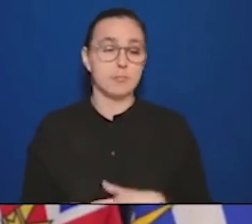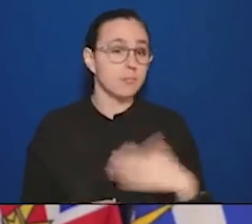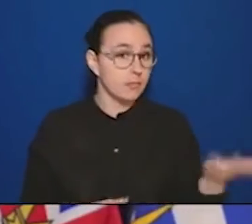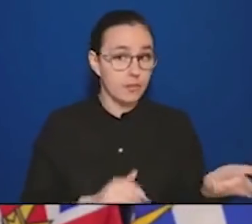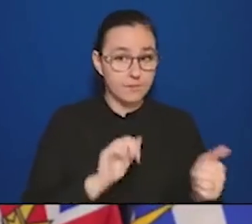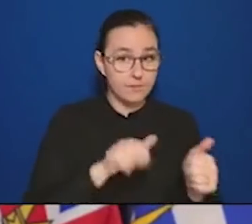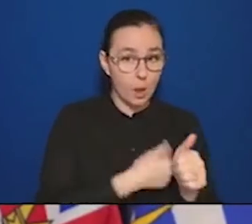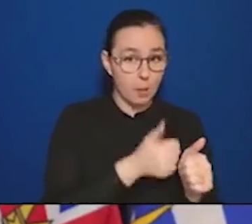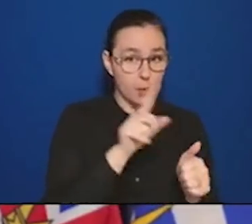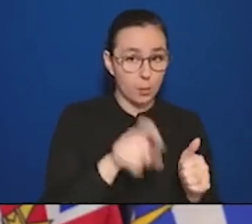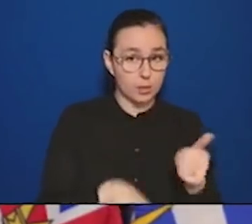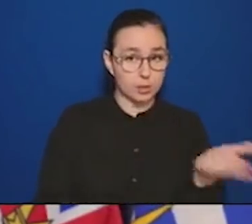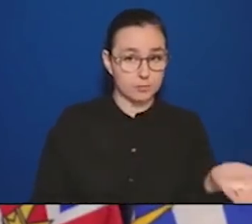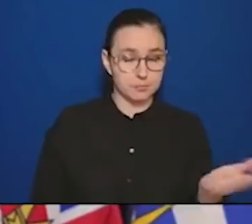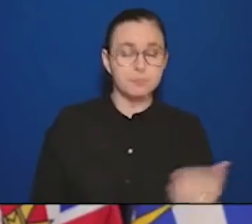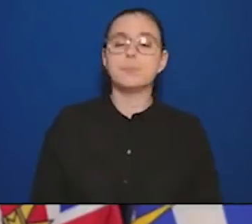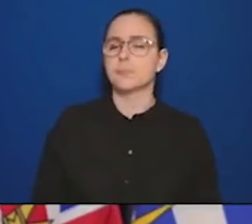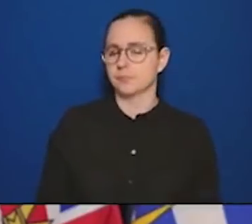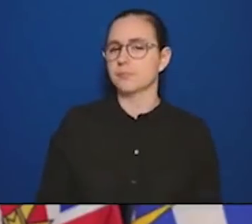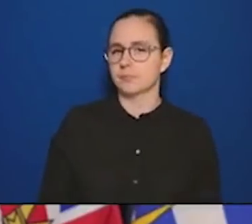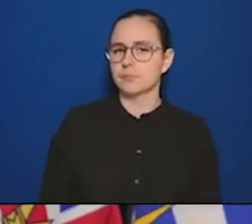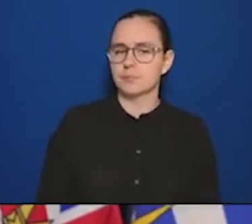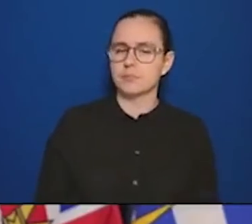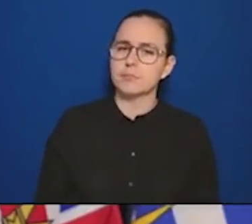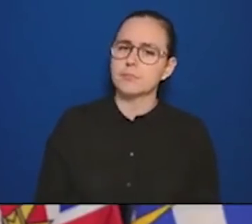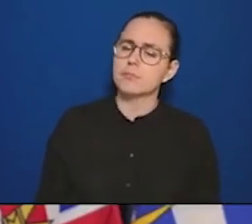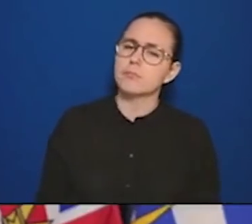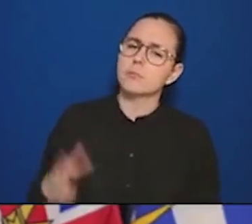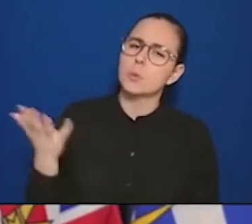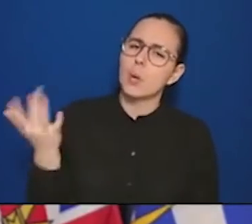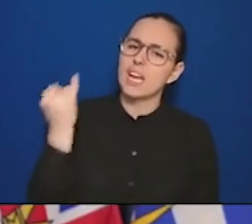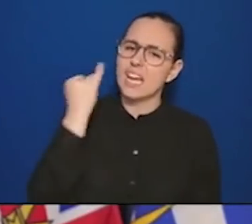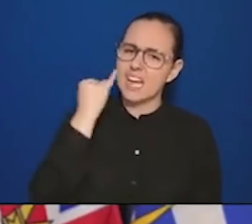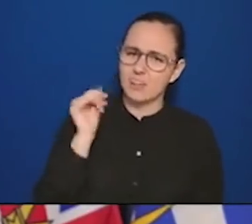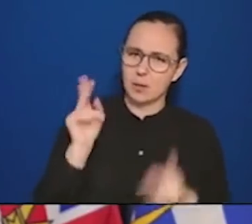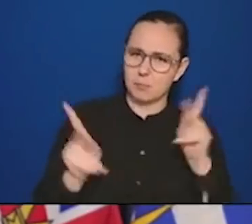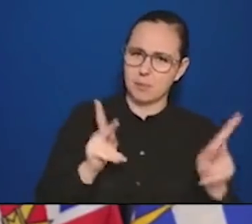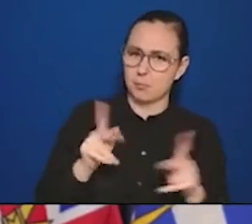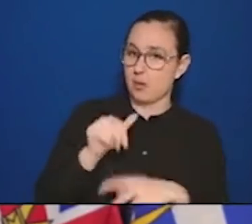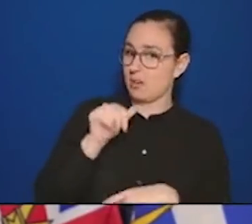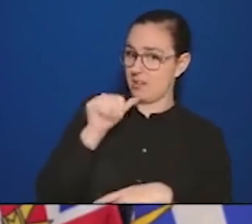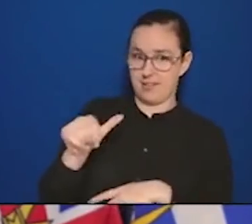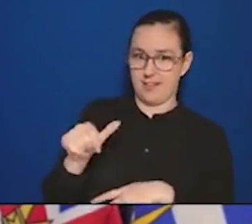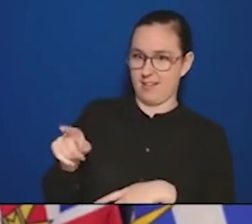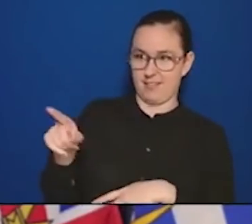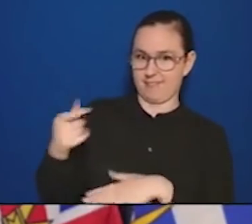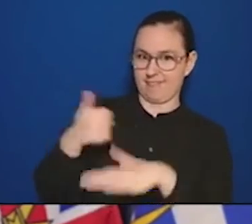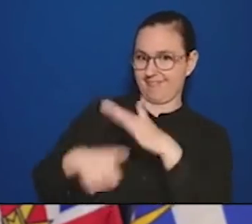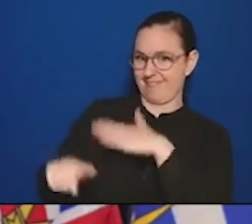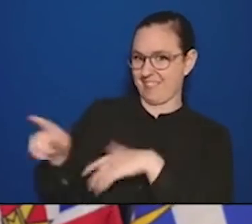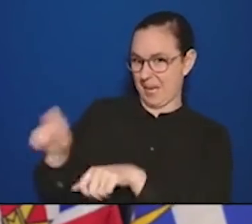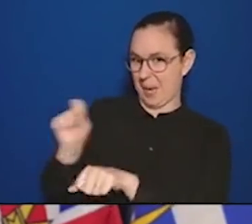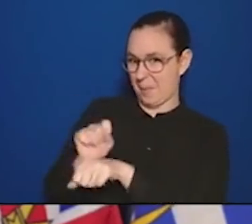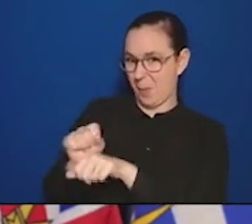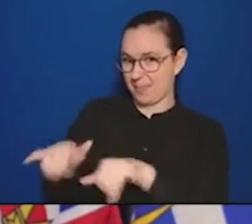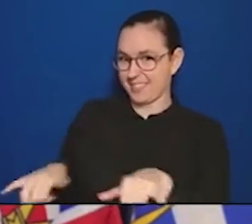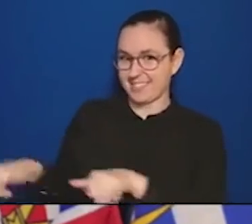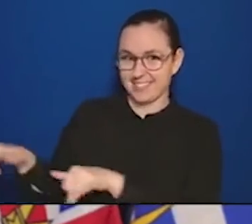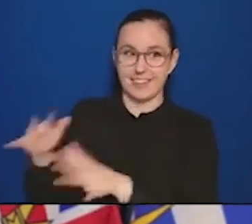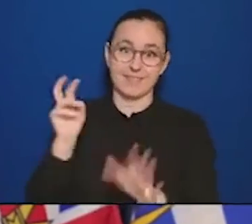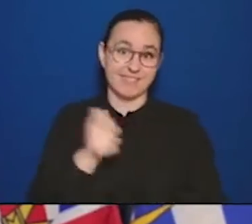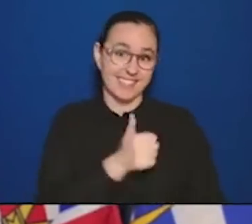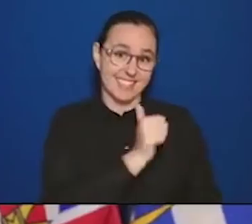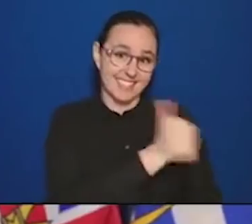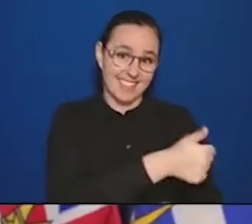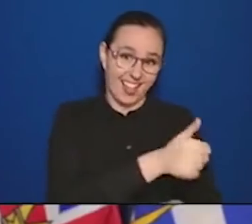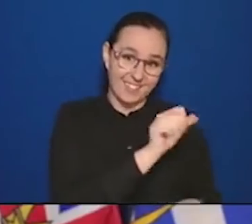Just wondering what happens for those who are not covered by employment standards, like those who are self-employed or those in the gig economy. Is there